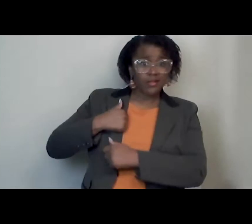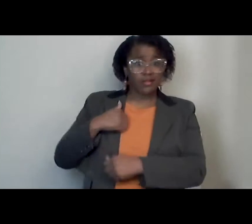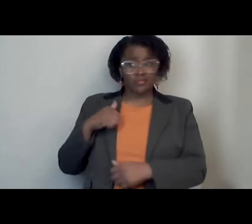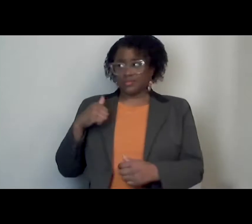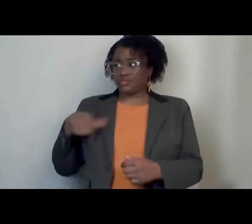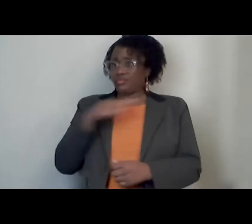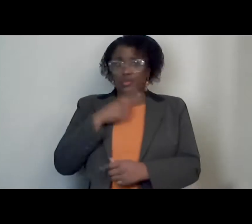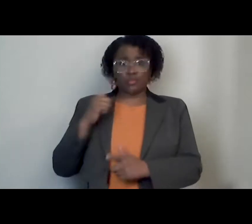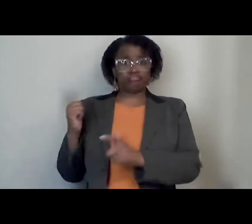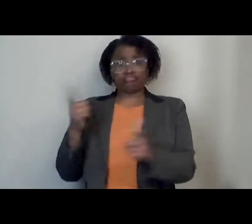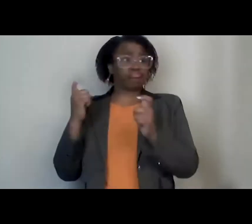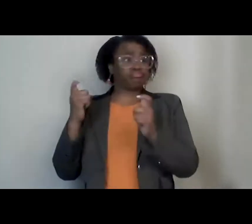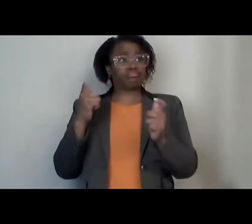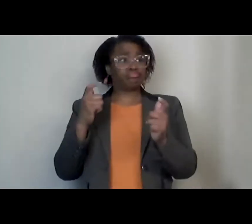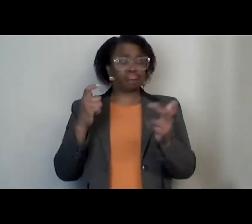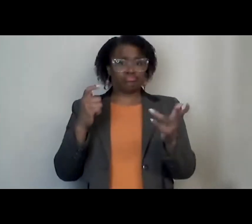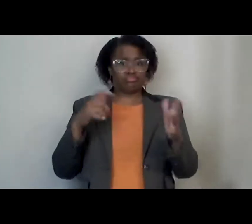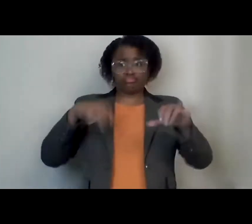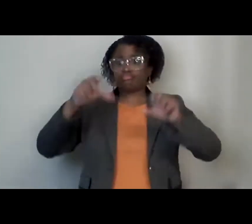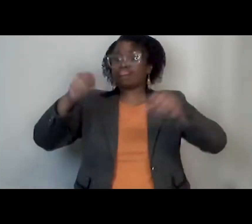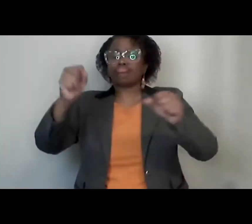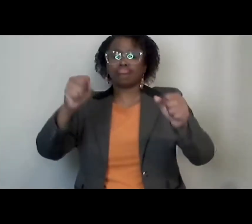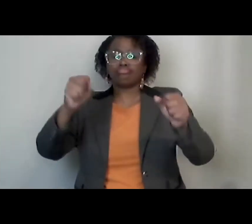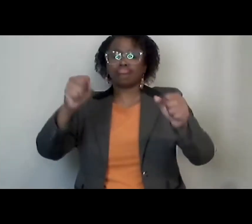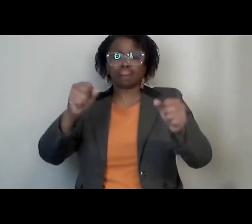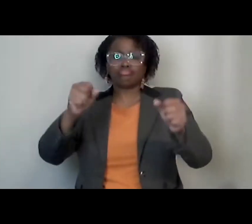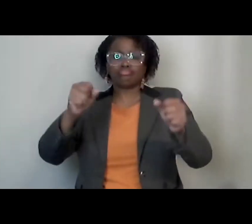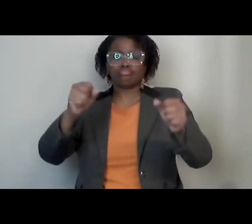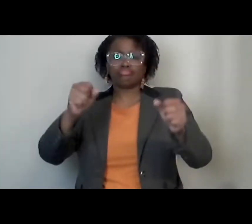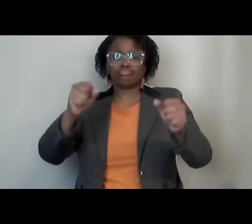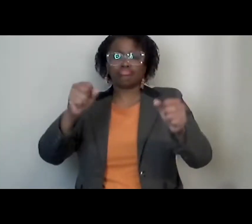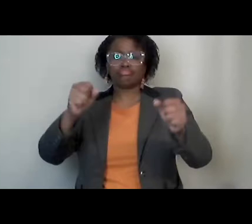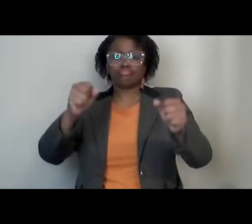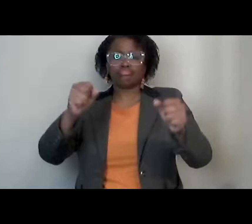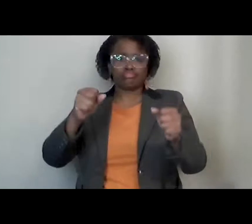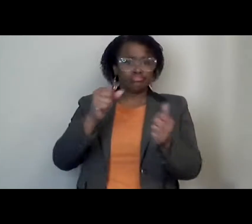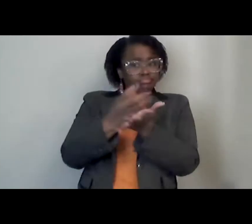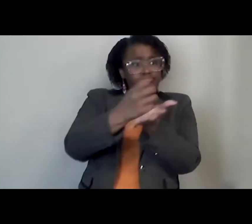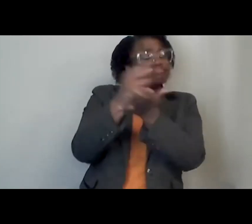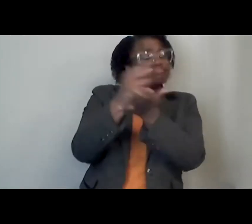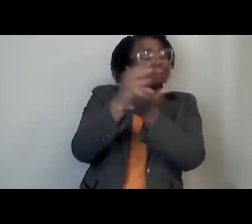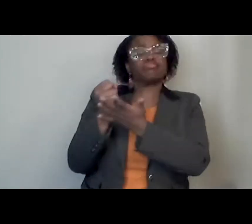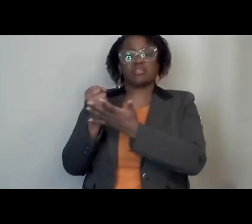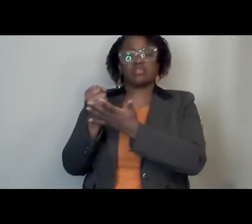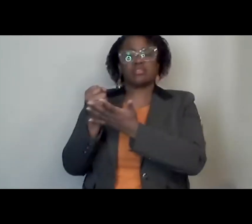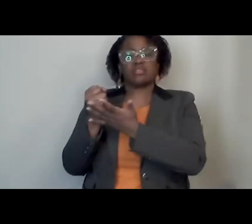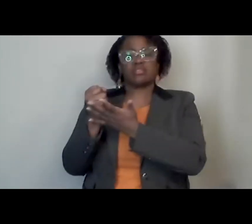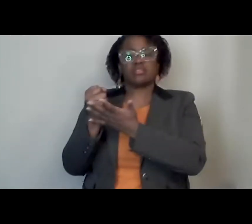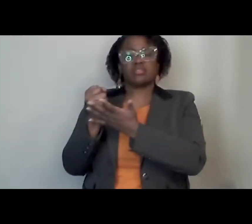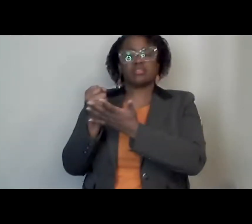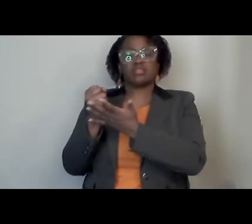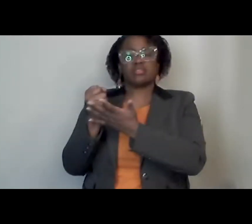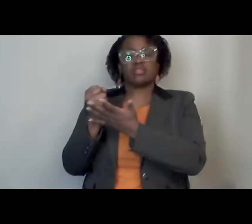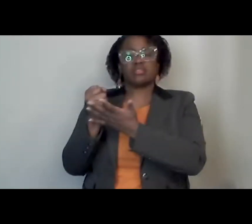world. And because of that, it's also the largest emitter of